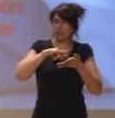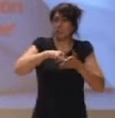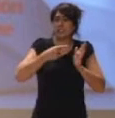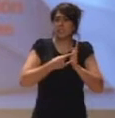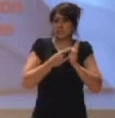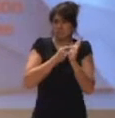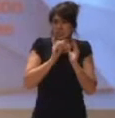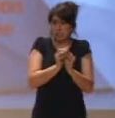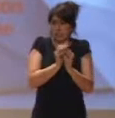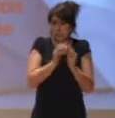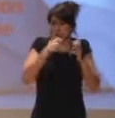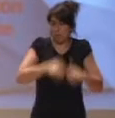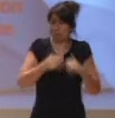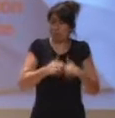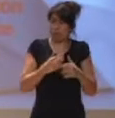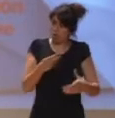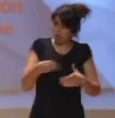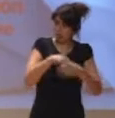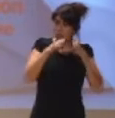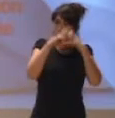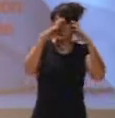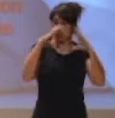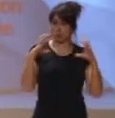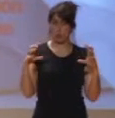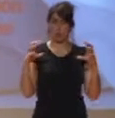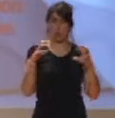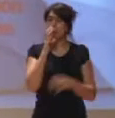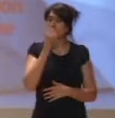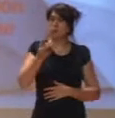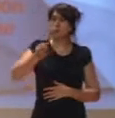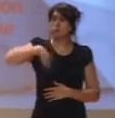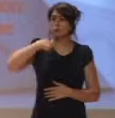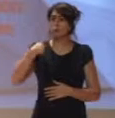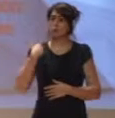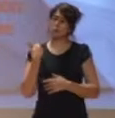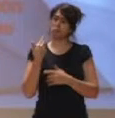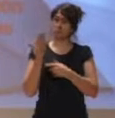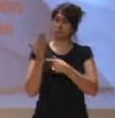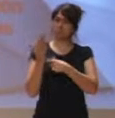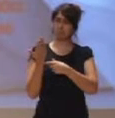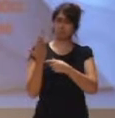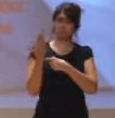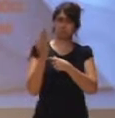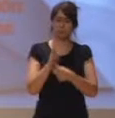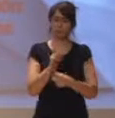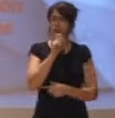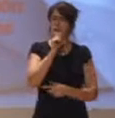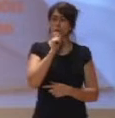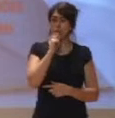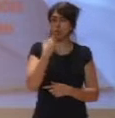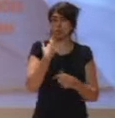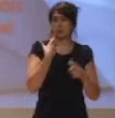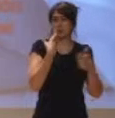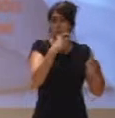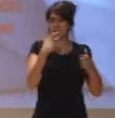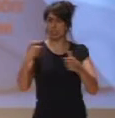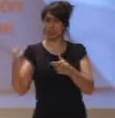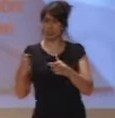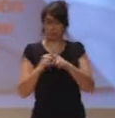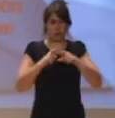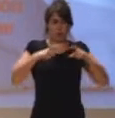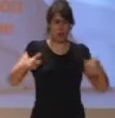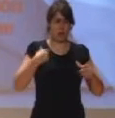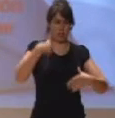Google has an operational system based in a cloud. And my question is, how will the